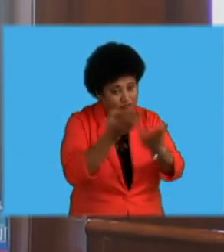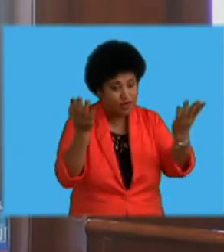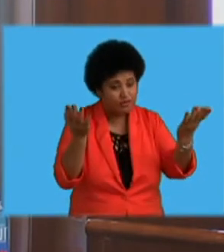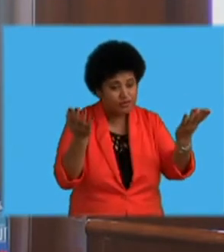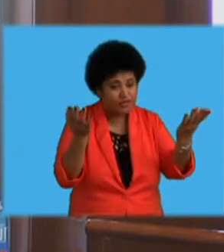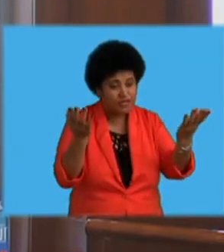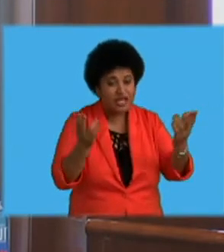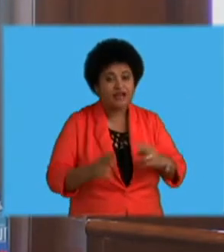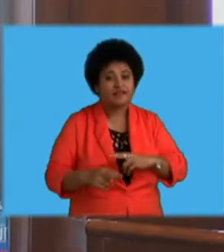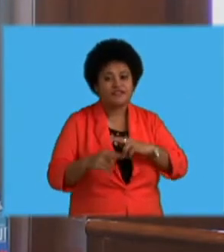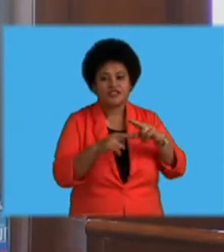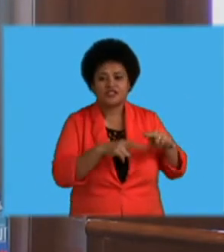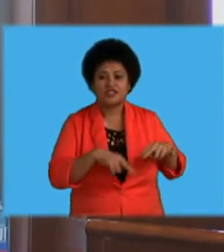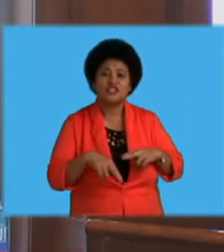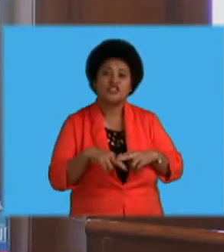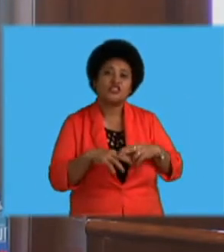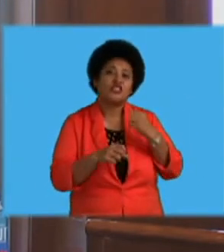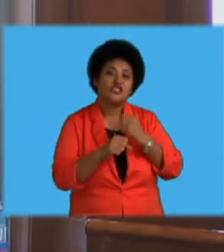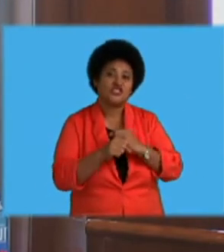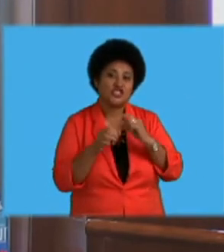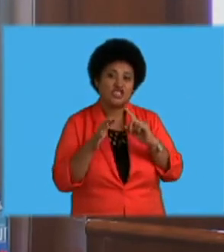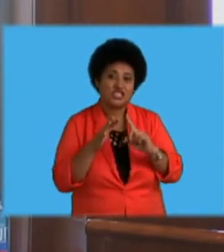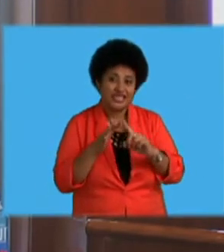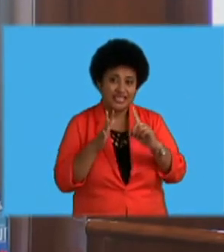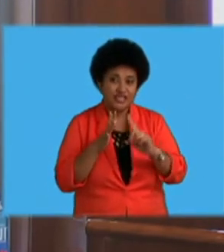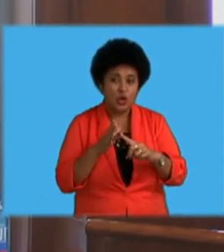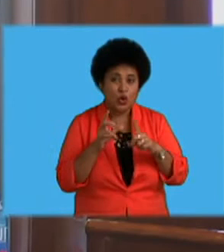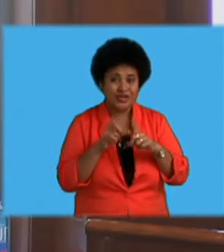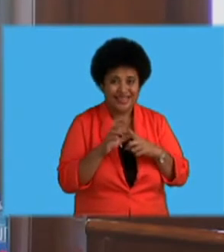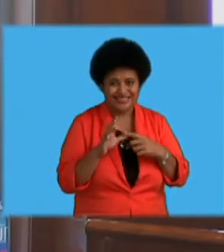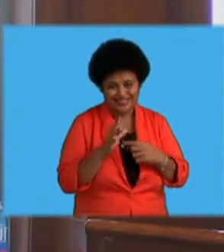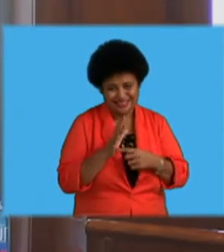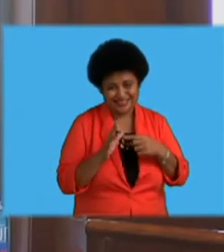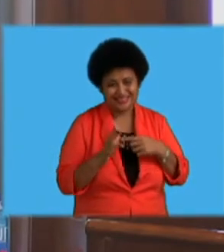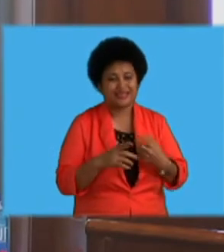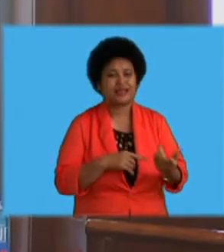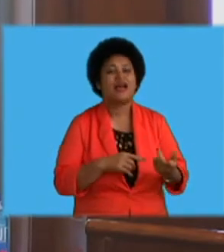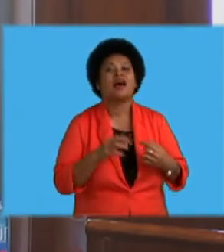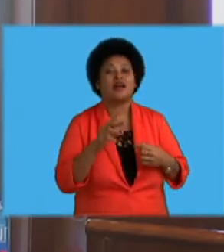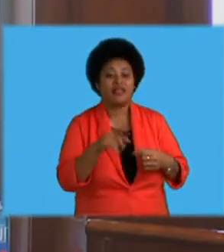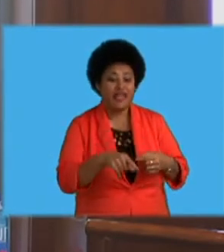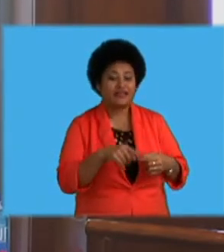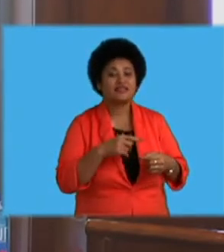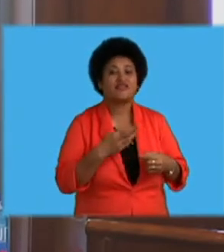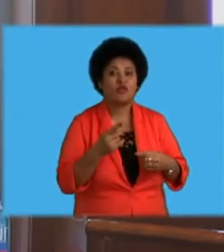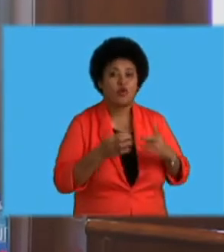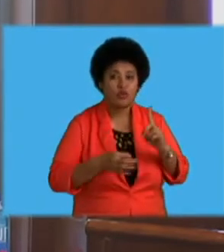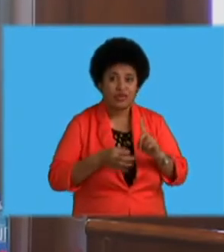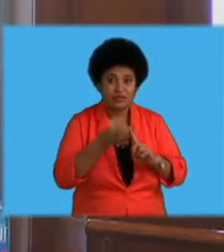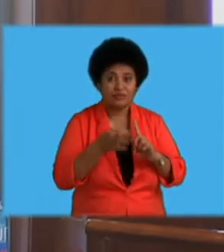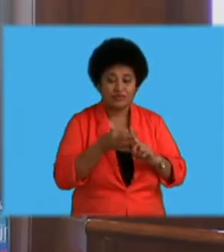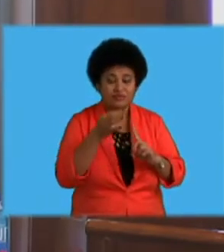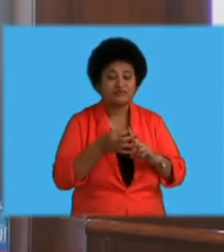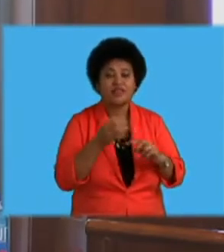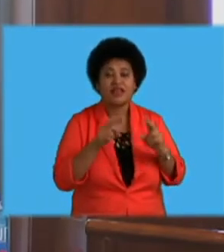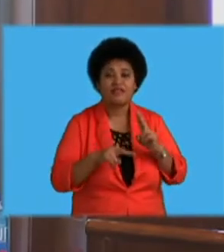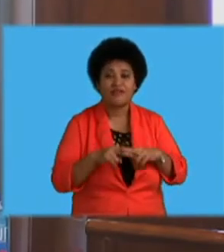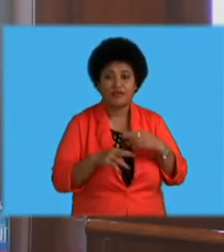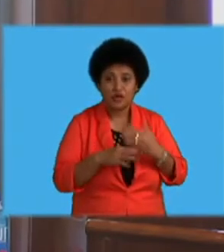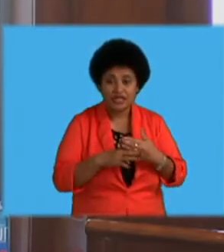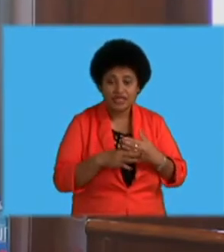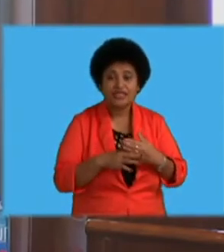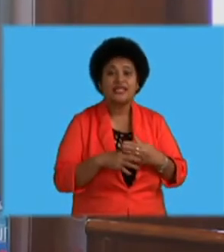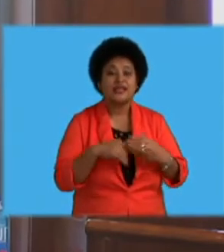Fiji's geodetic datum. In our proactive stance, the Ministry has initiated the upgrade of the National Geodetic Framework, and